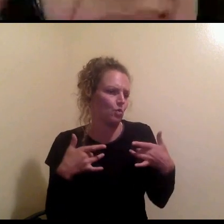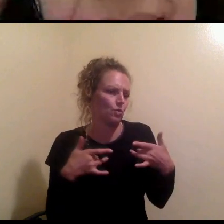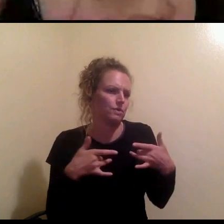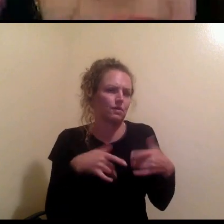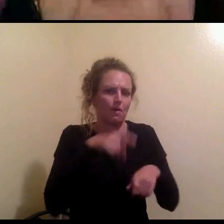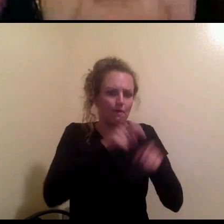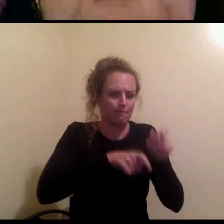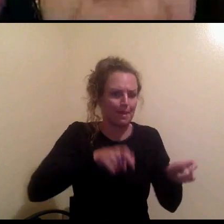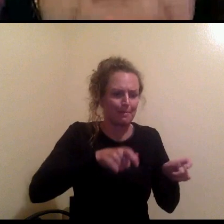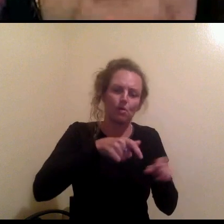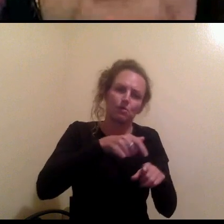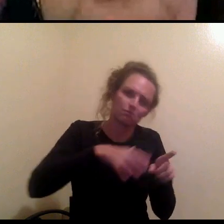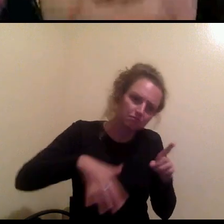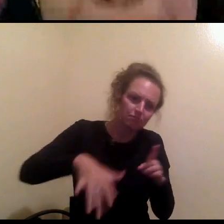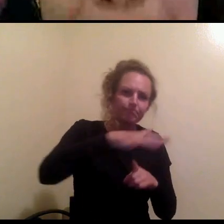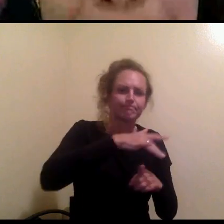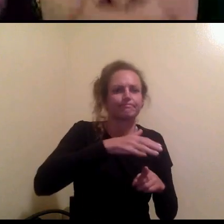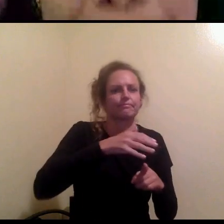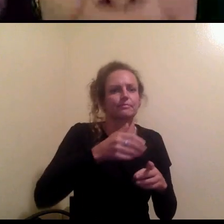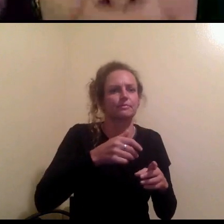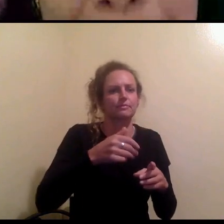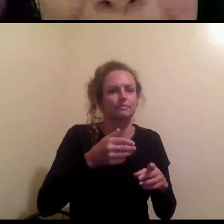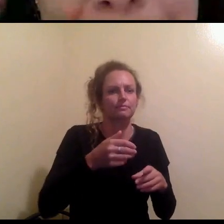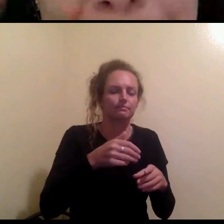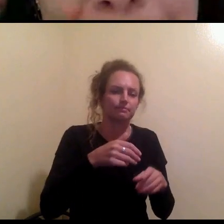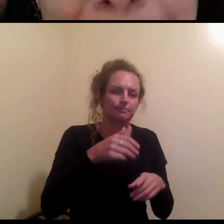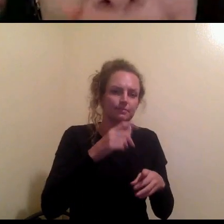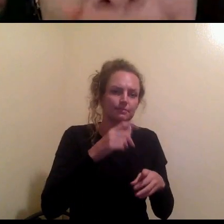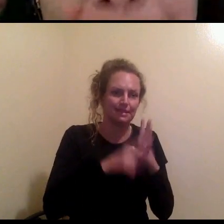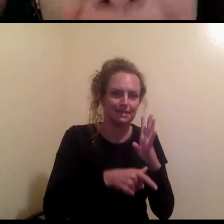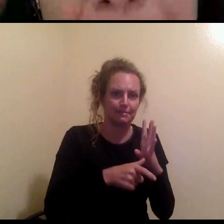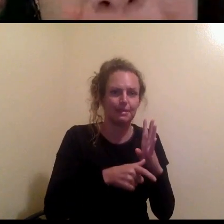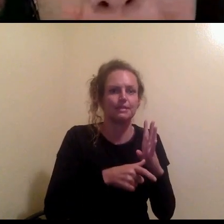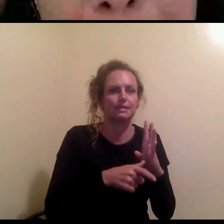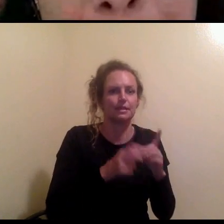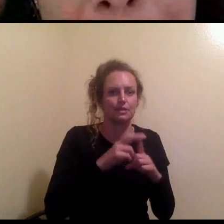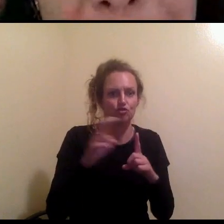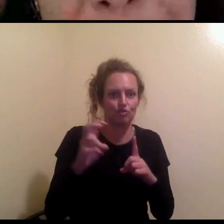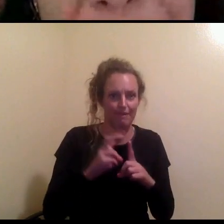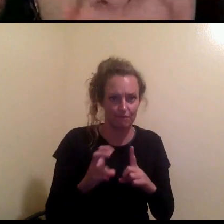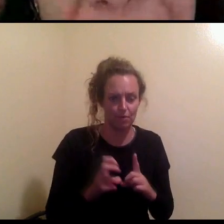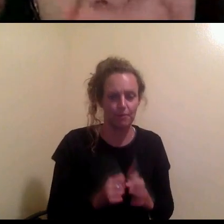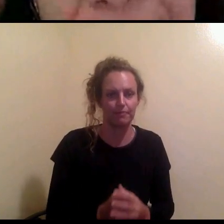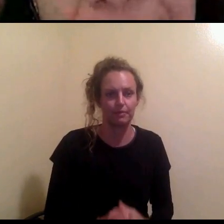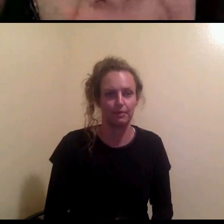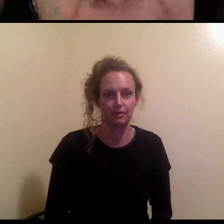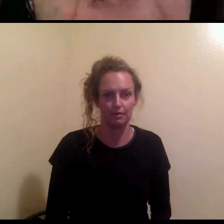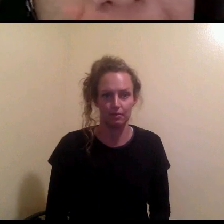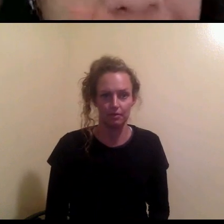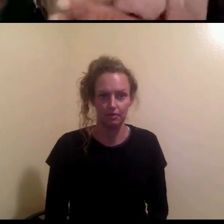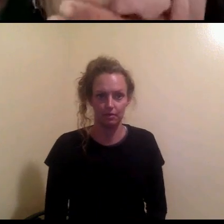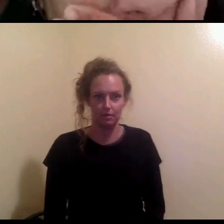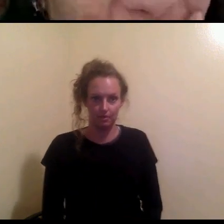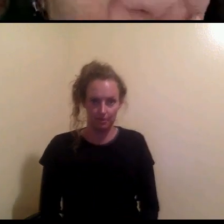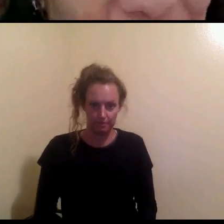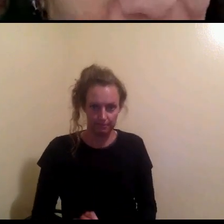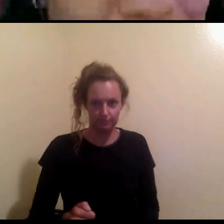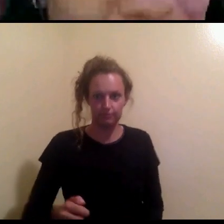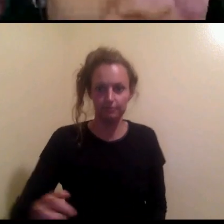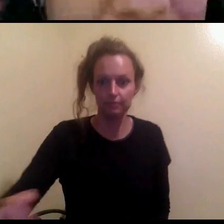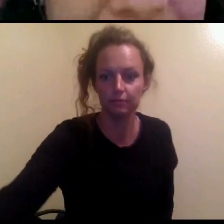just really, I could talk all day, but those are some of the highlights that I wanted to share with you today about what we are doing and leading the